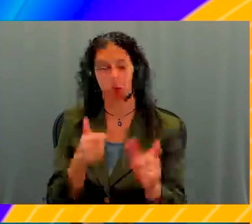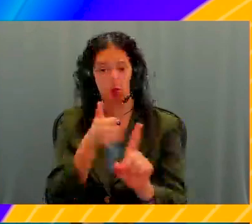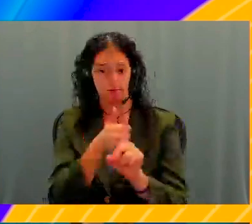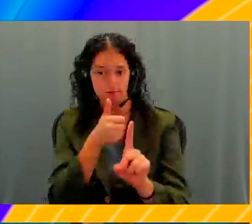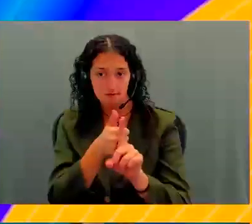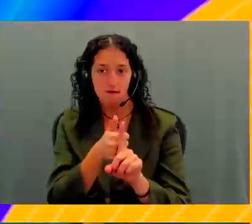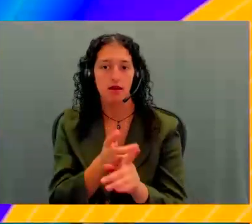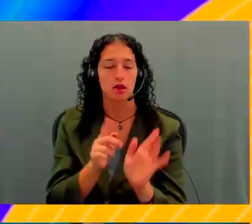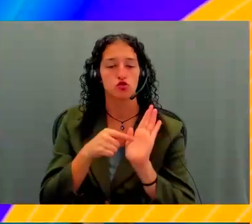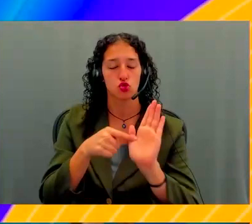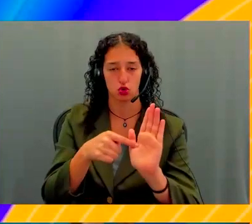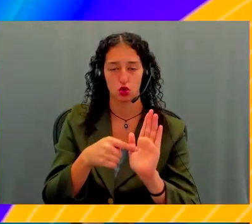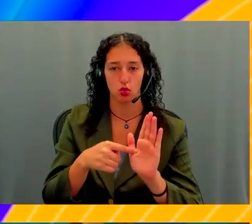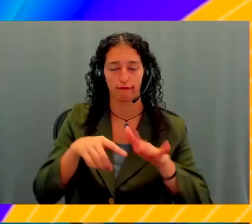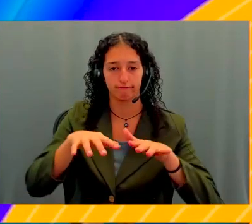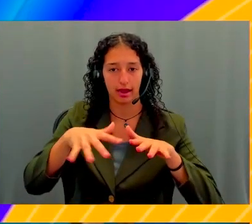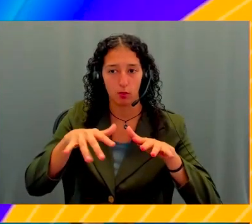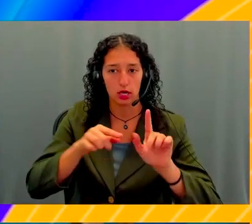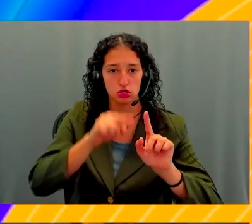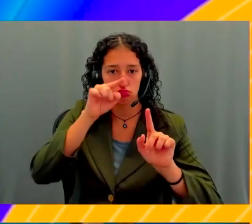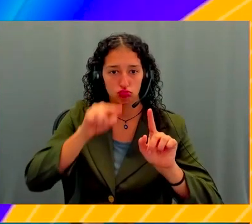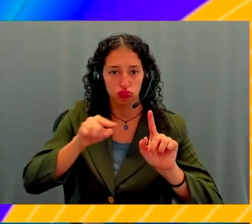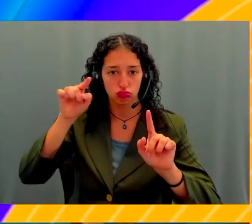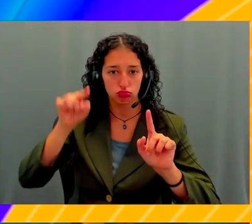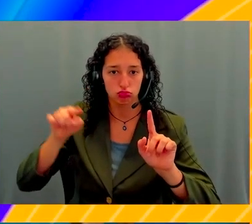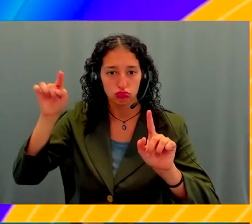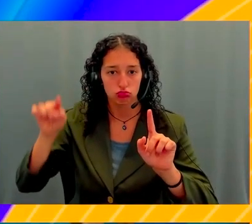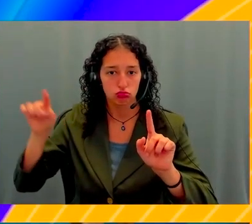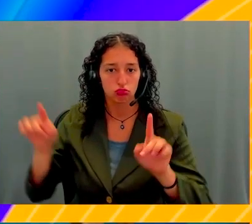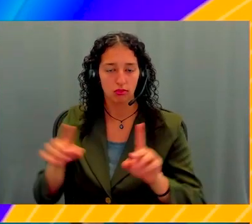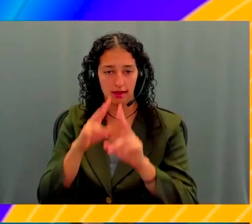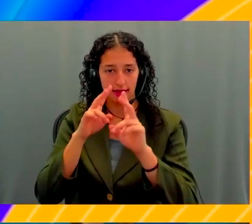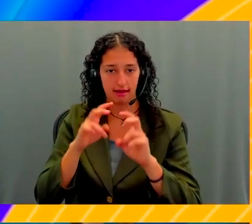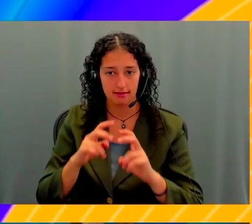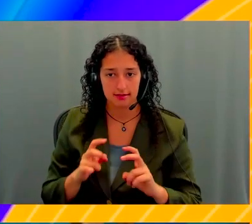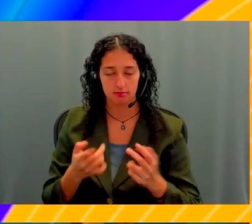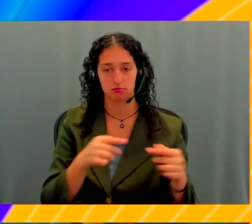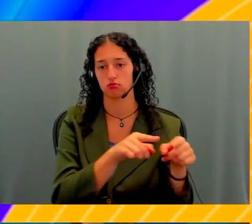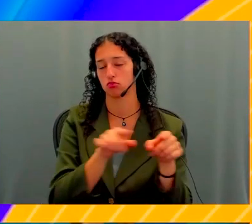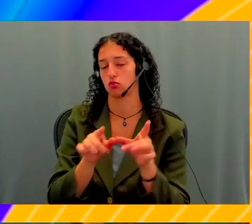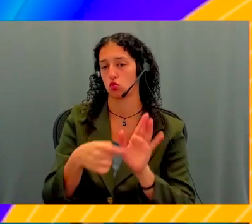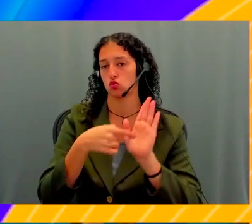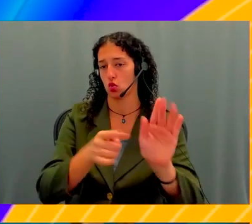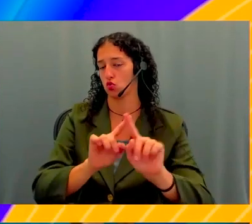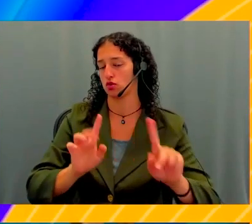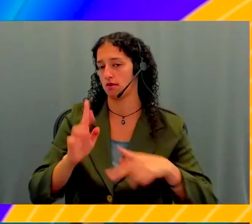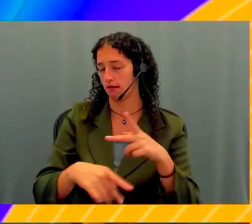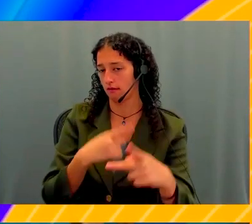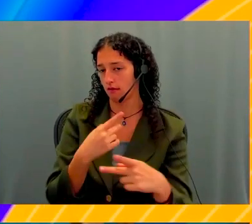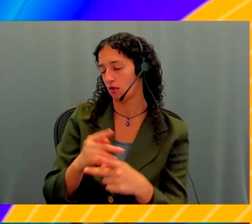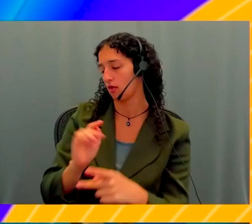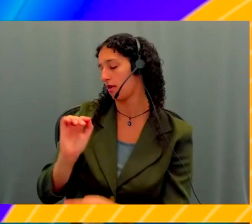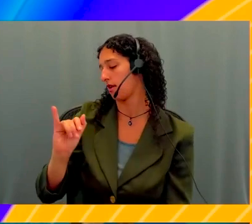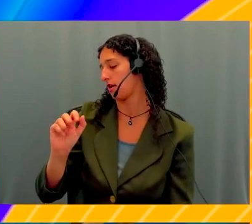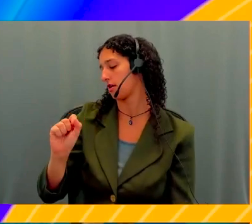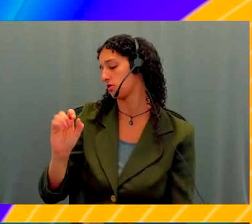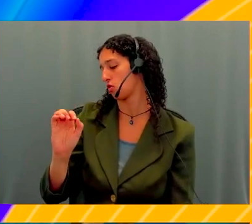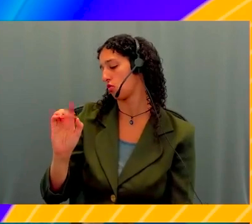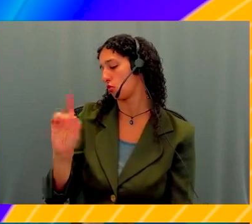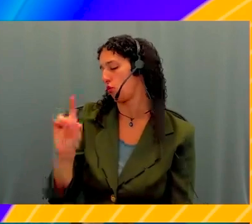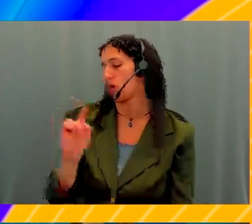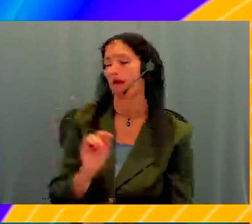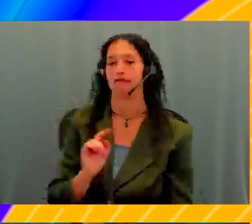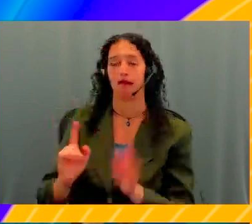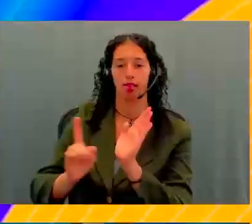vibration analysis. This is what the normal looks like. We also show you different kinds of the ISO alarm, ISO warnings, and it's performing